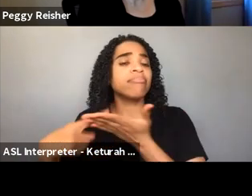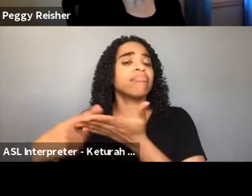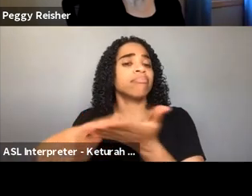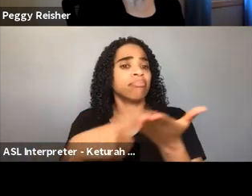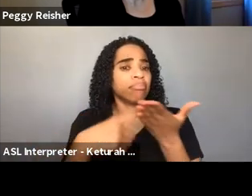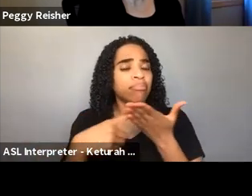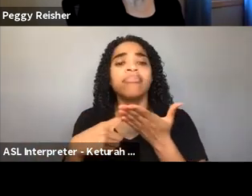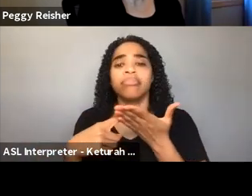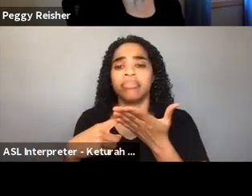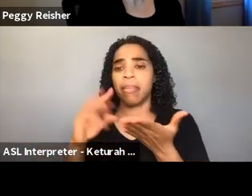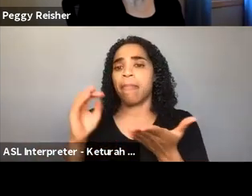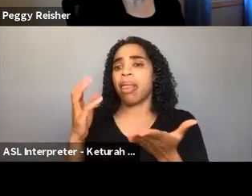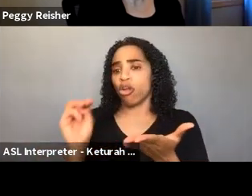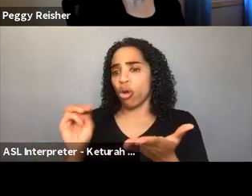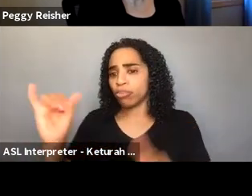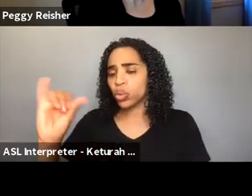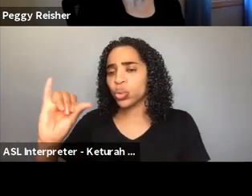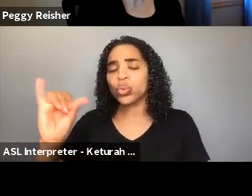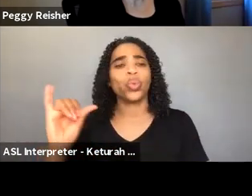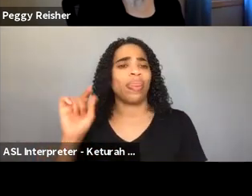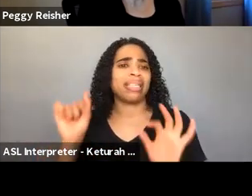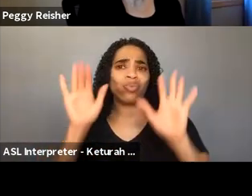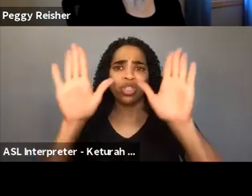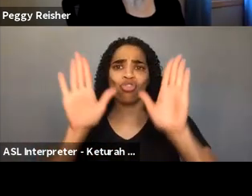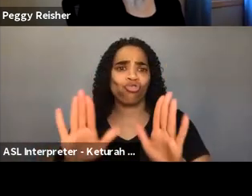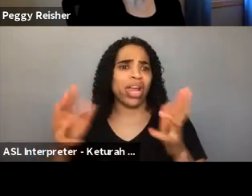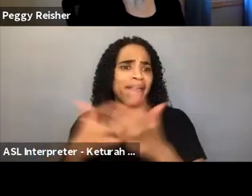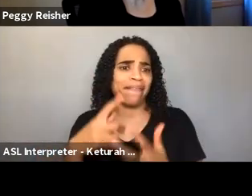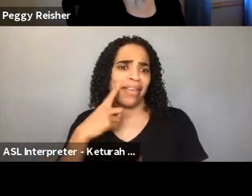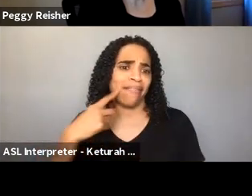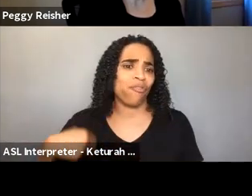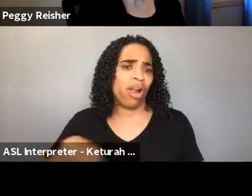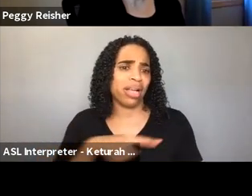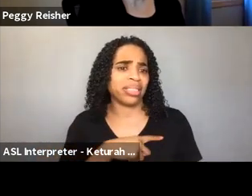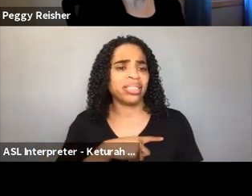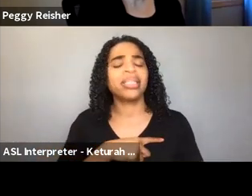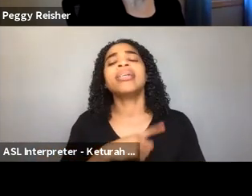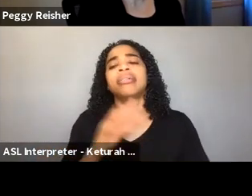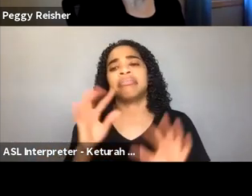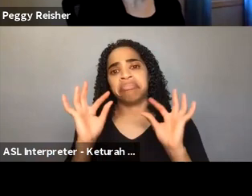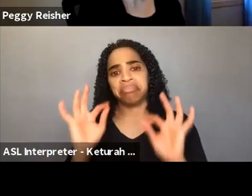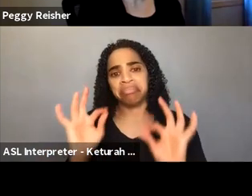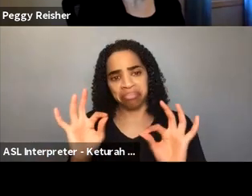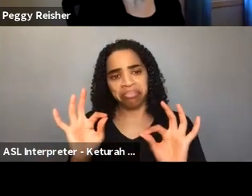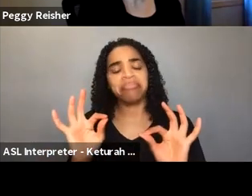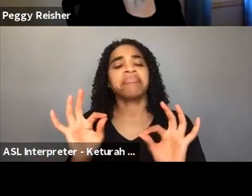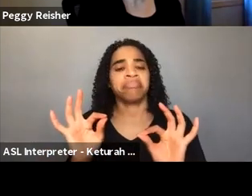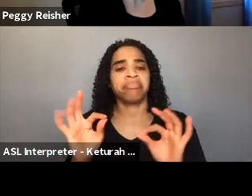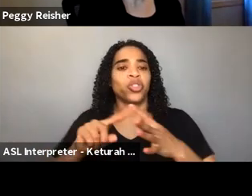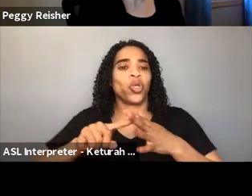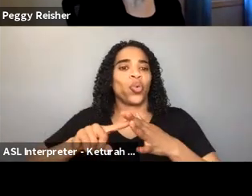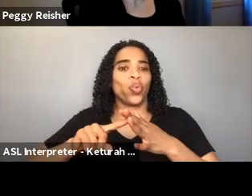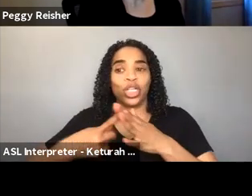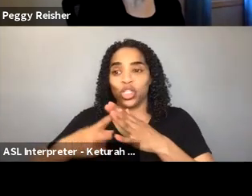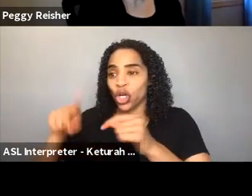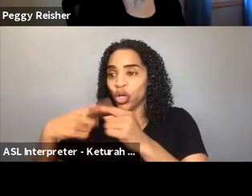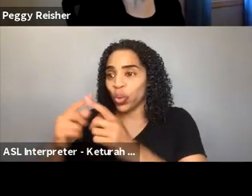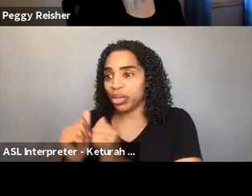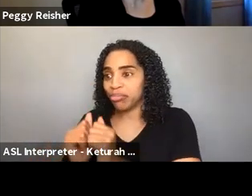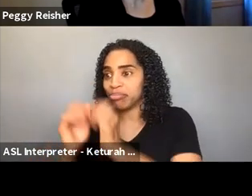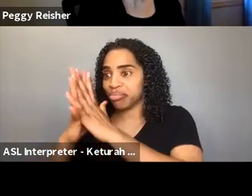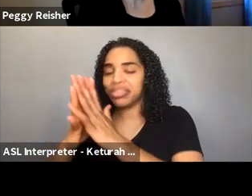just was a really great fit. And we were able to get in on the ground floor from the beginning with Senator